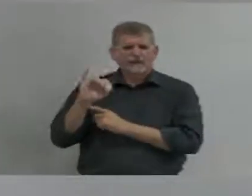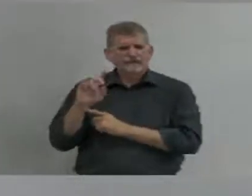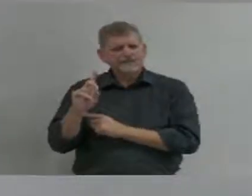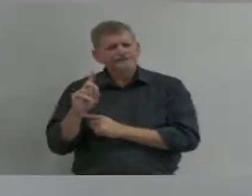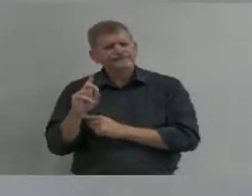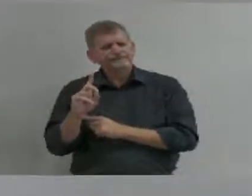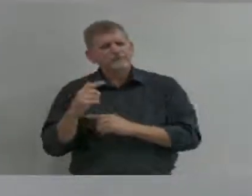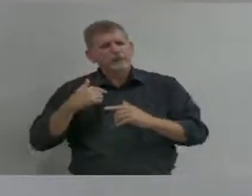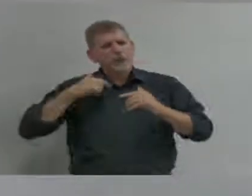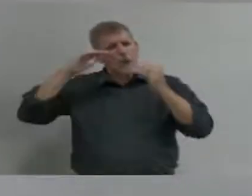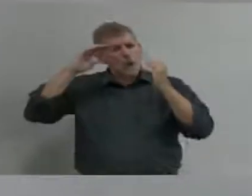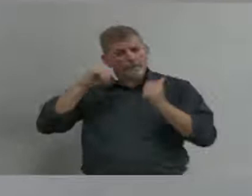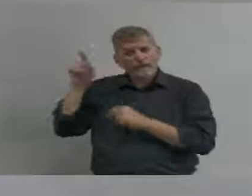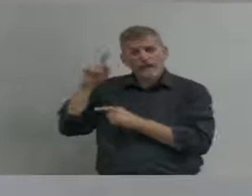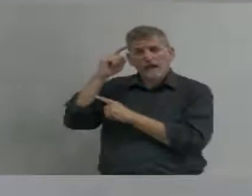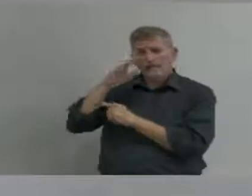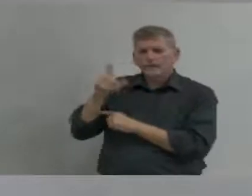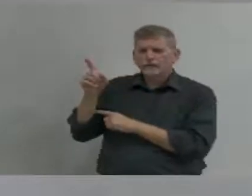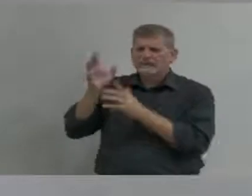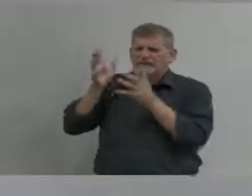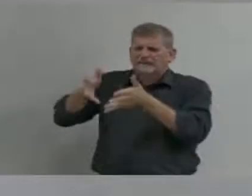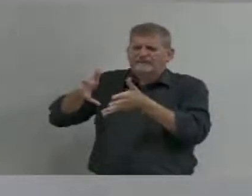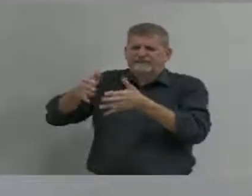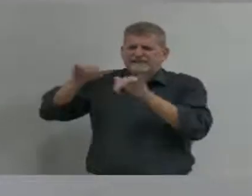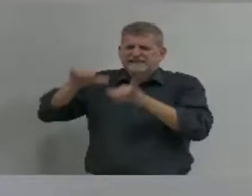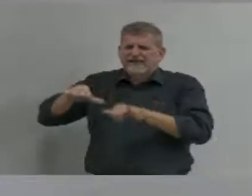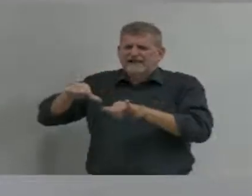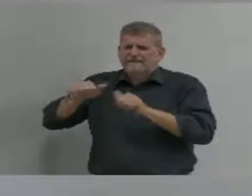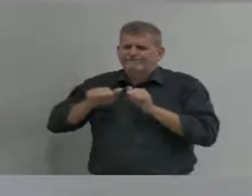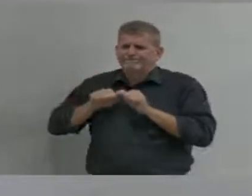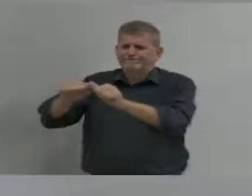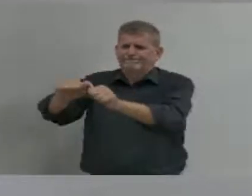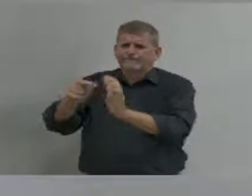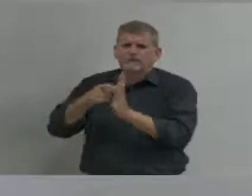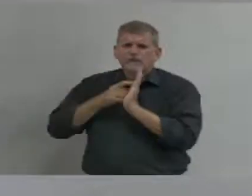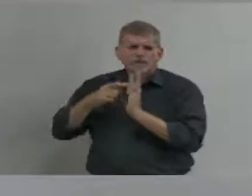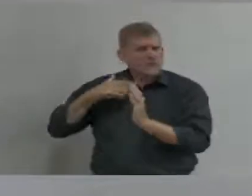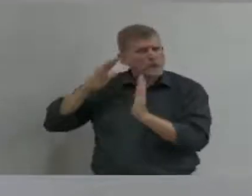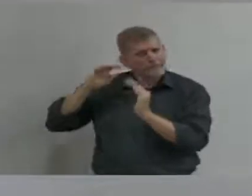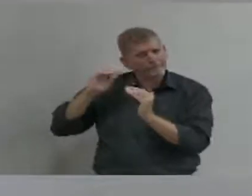governor will continue with the mask mandate. Likewise, I think